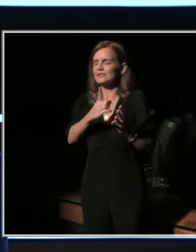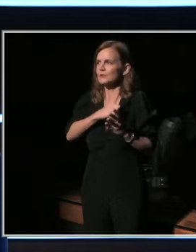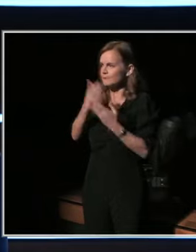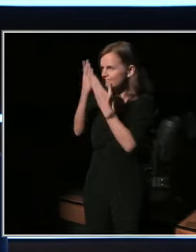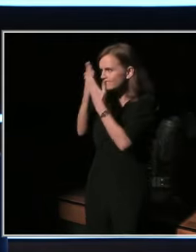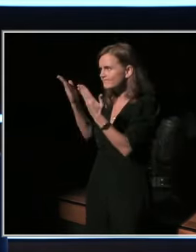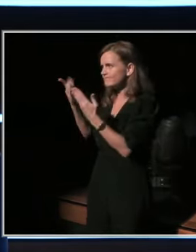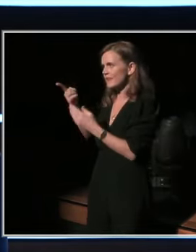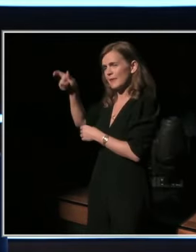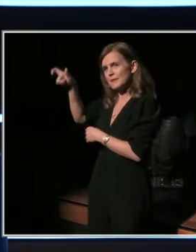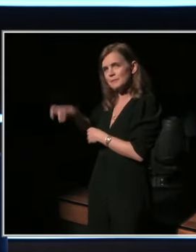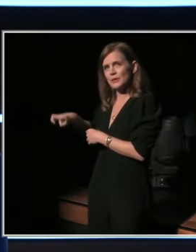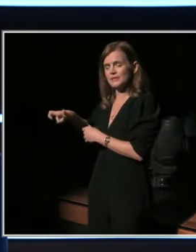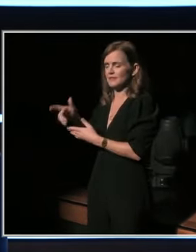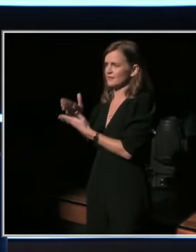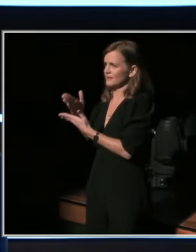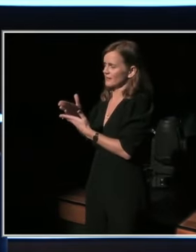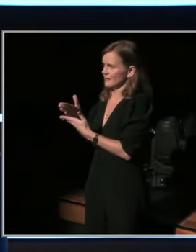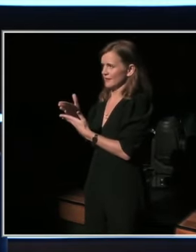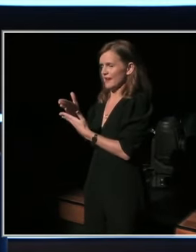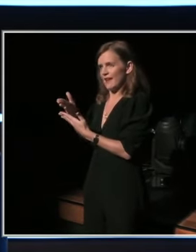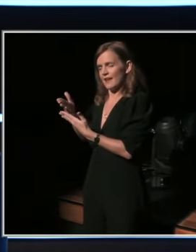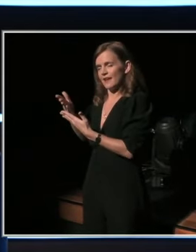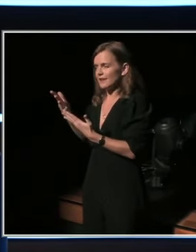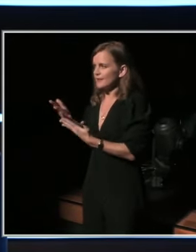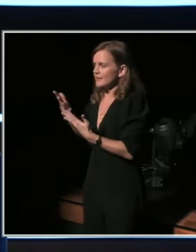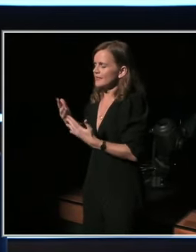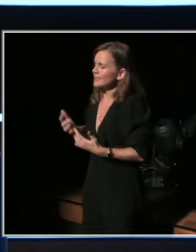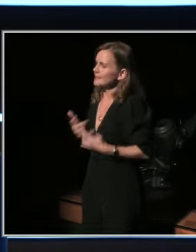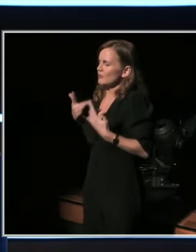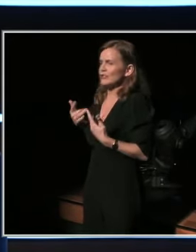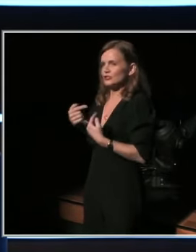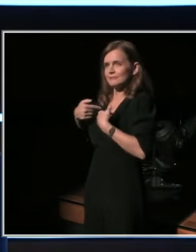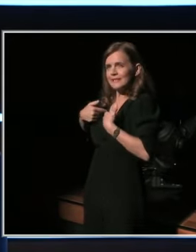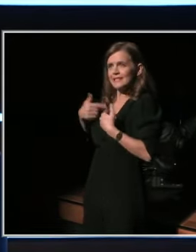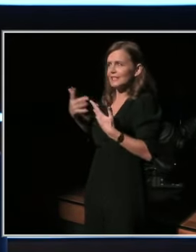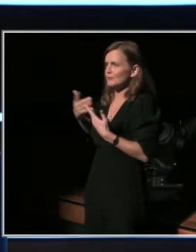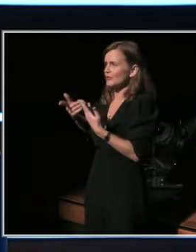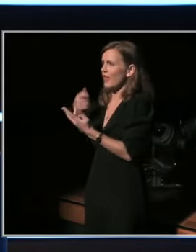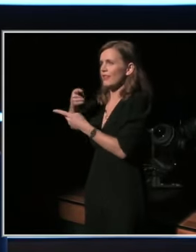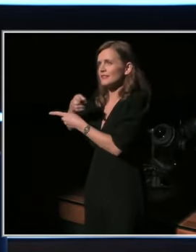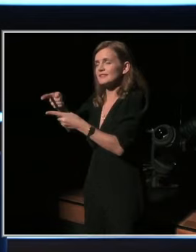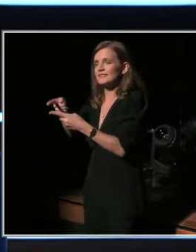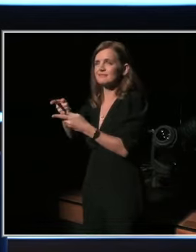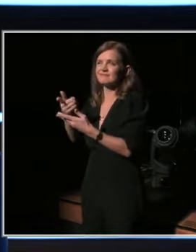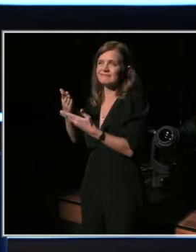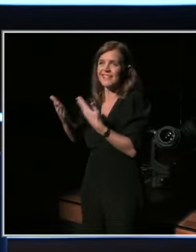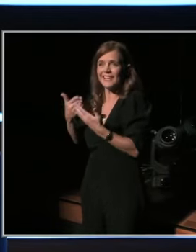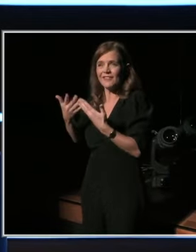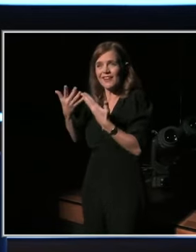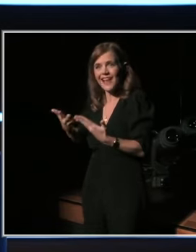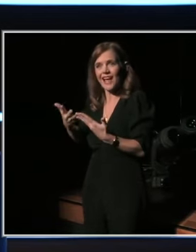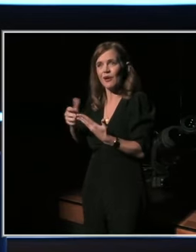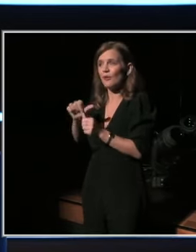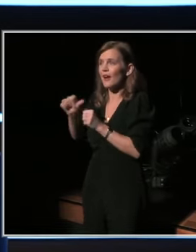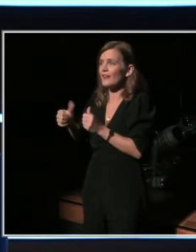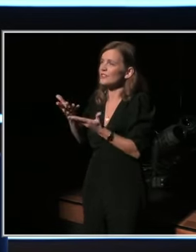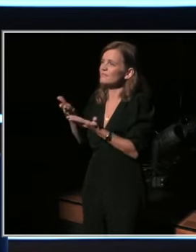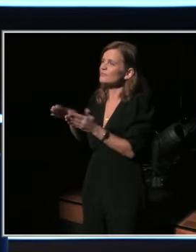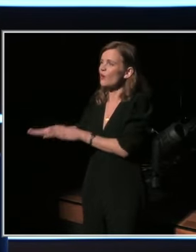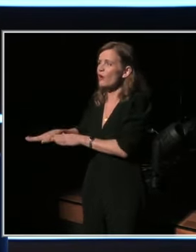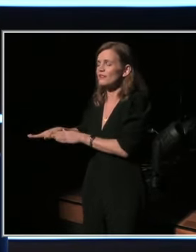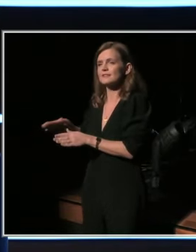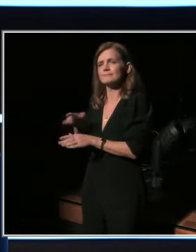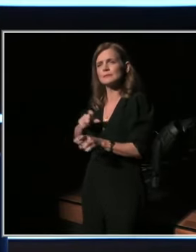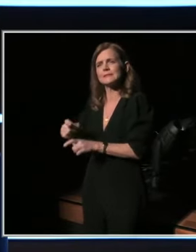others, a life-affirming force and inspiration. Even now, after he's gone, he still is. In fact, it's